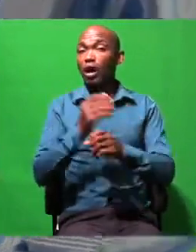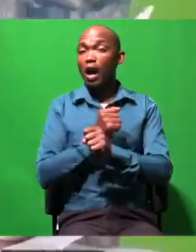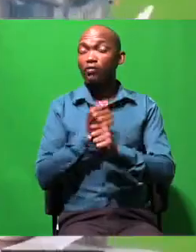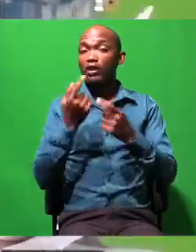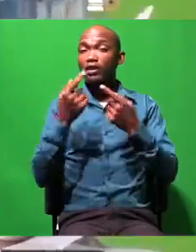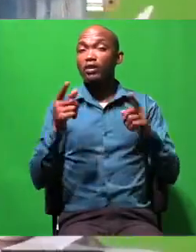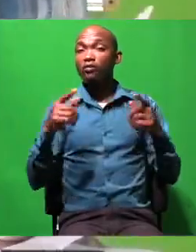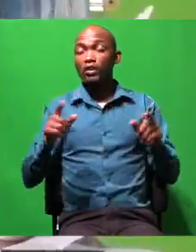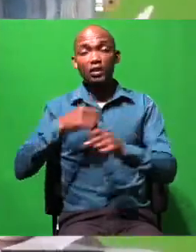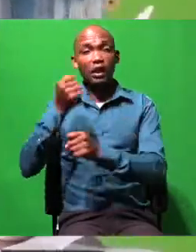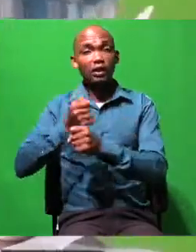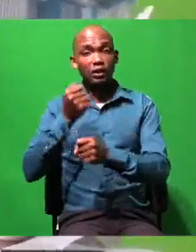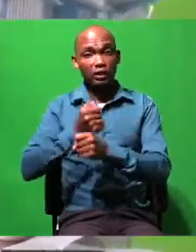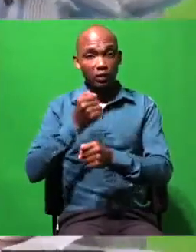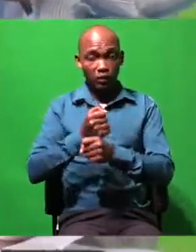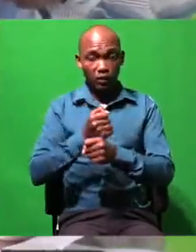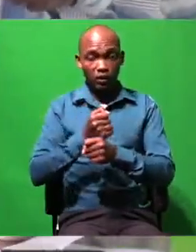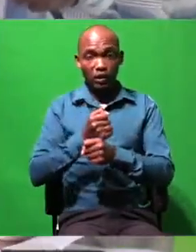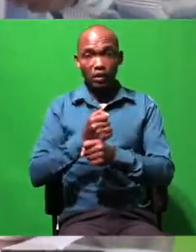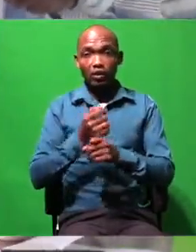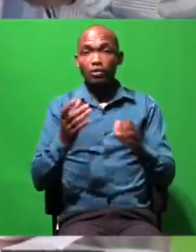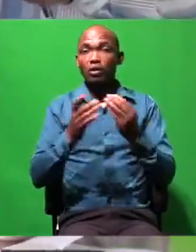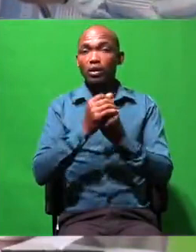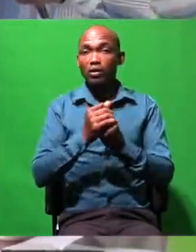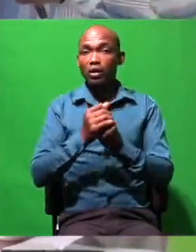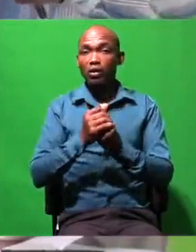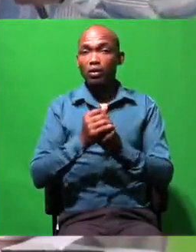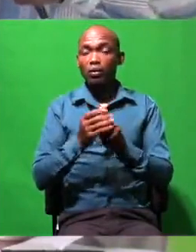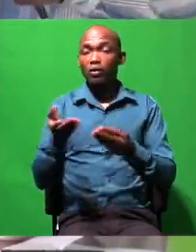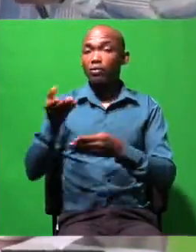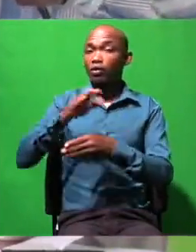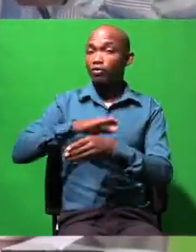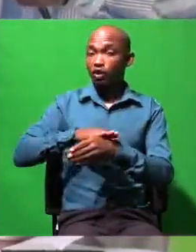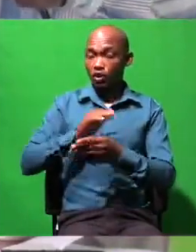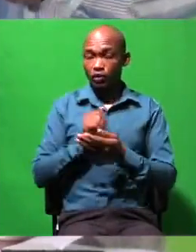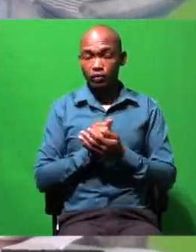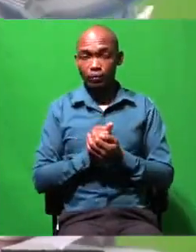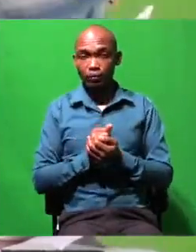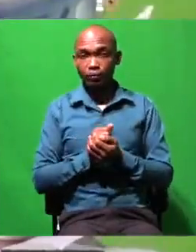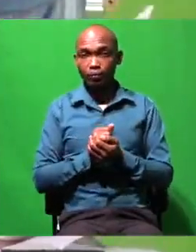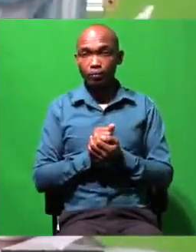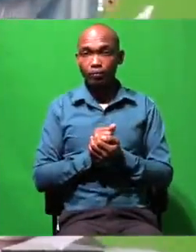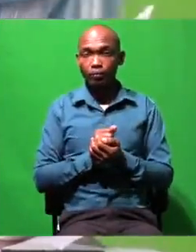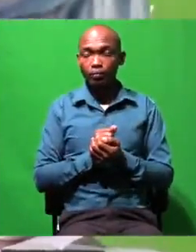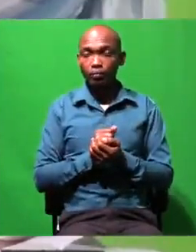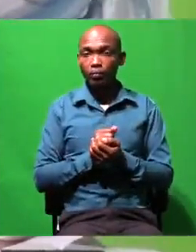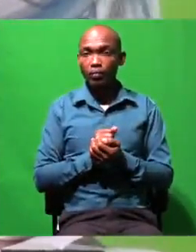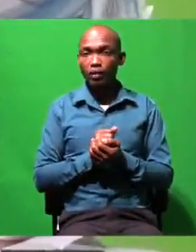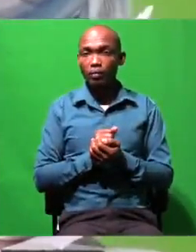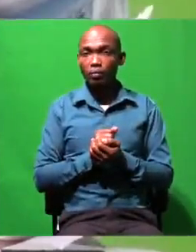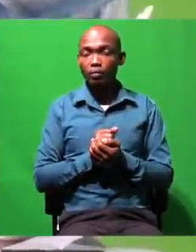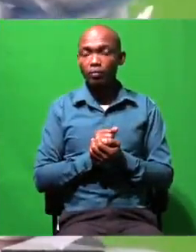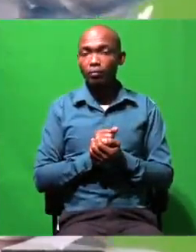different activities and different field or professionals. So